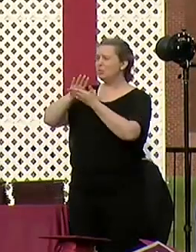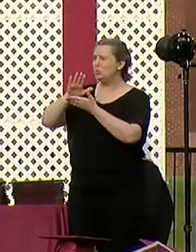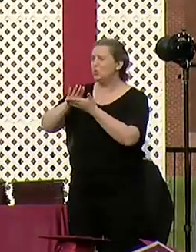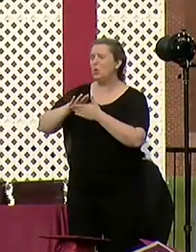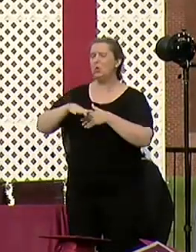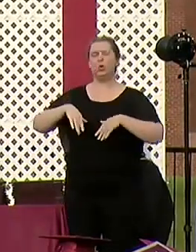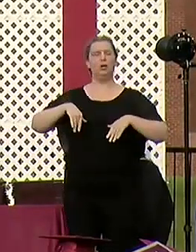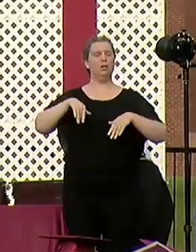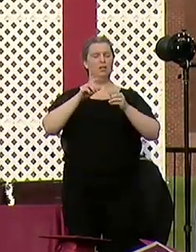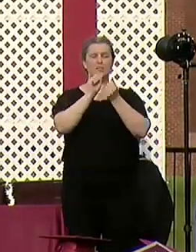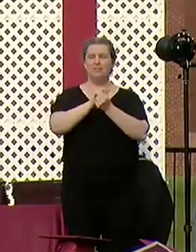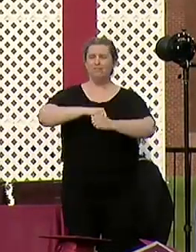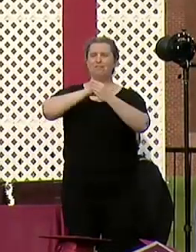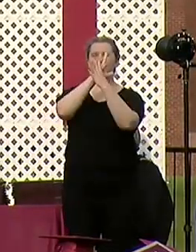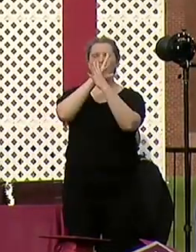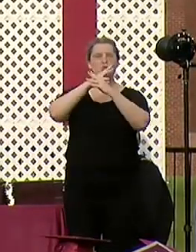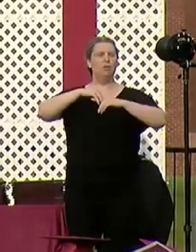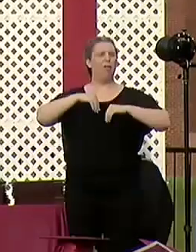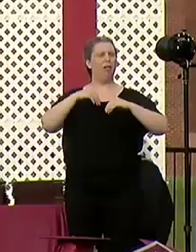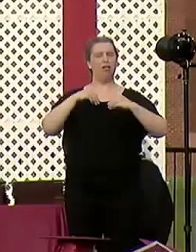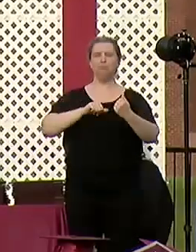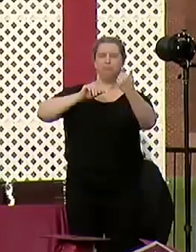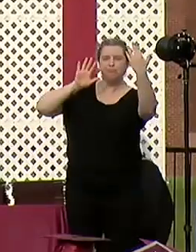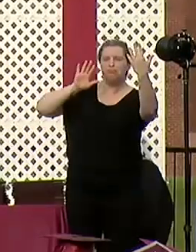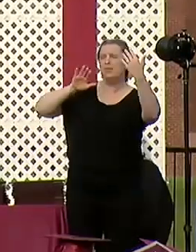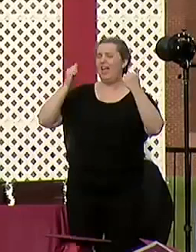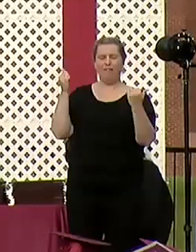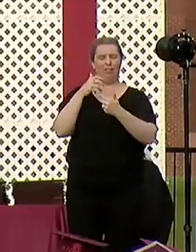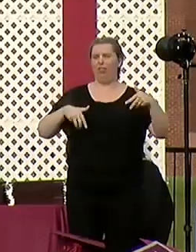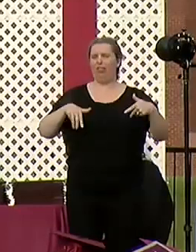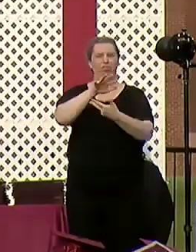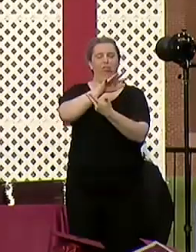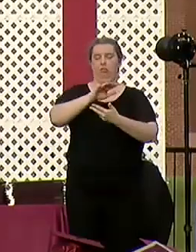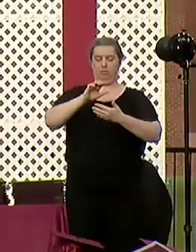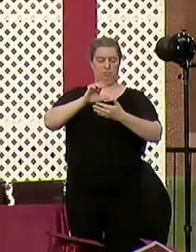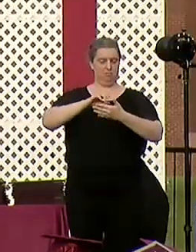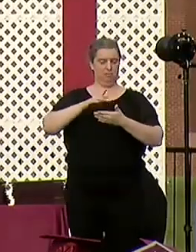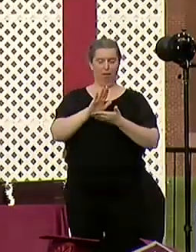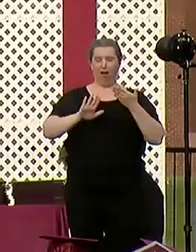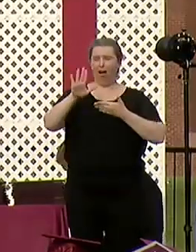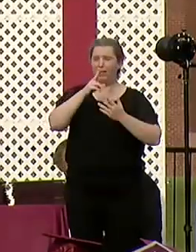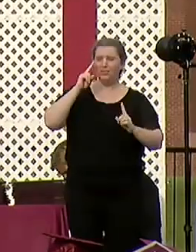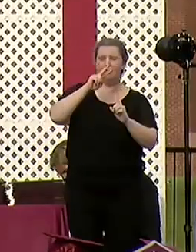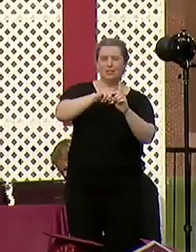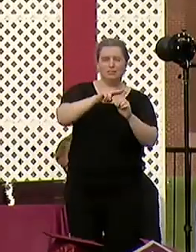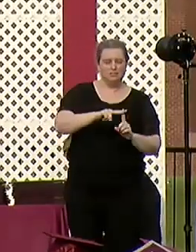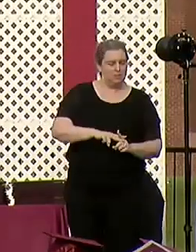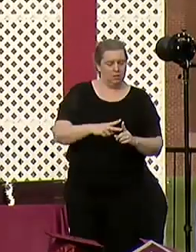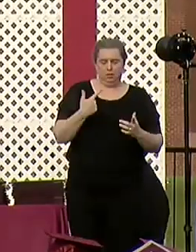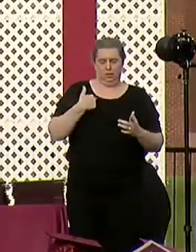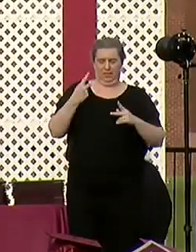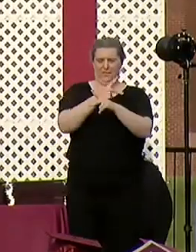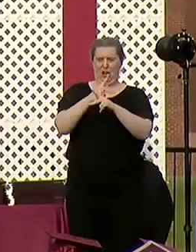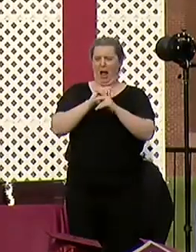or met virtually, and sports practices were as chaotic as ever. College application deadlines were lurking, and we often couldn't find an